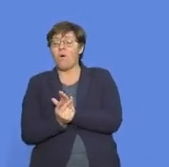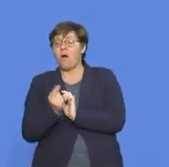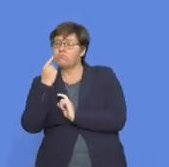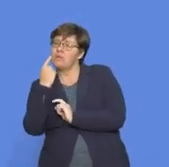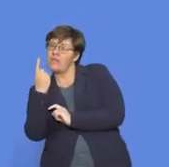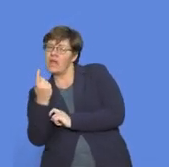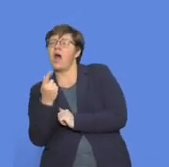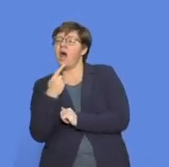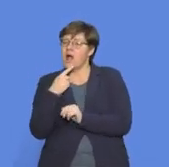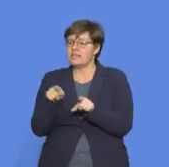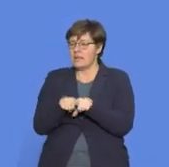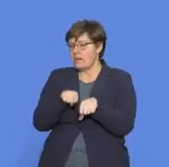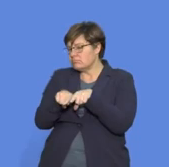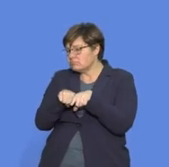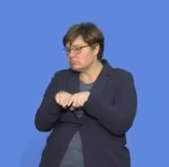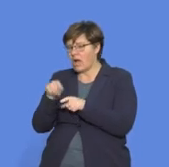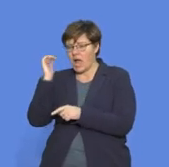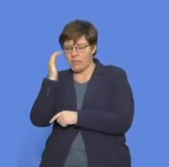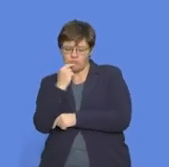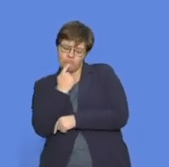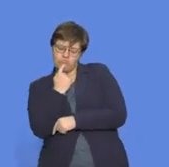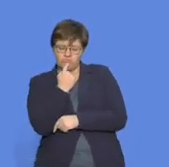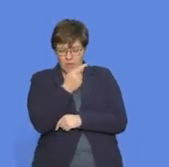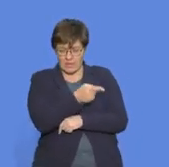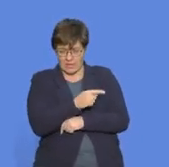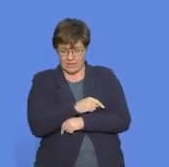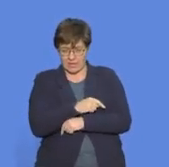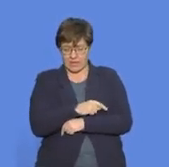and there's tested hypotheses that are all the